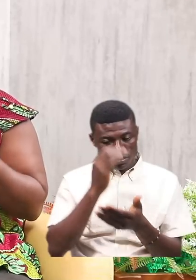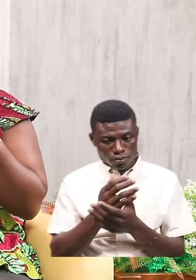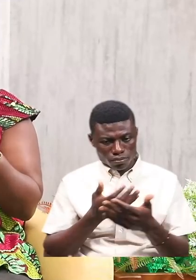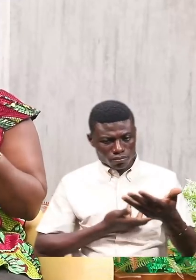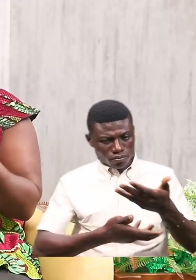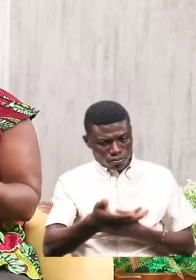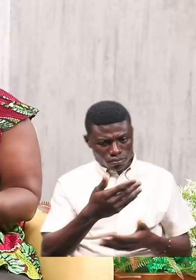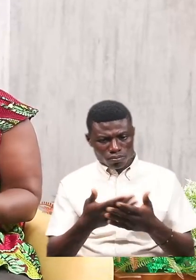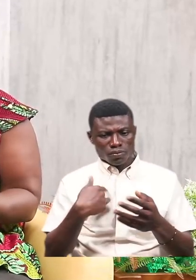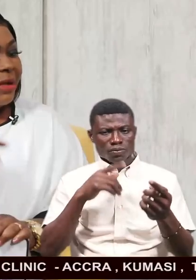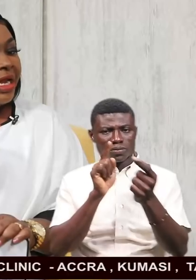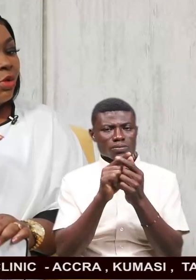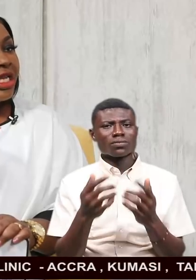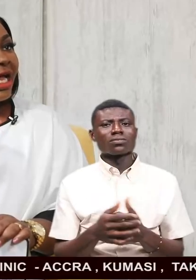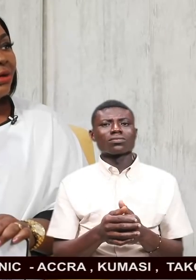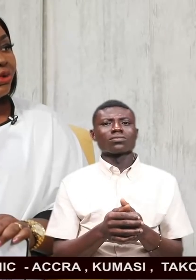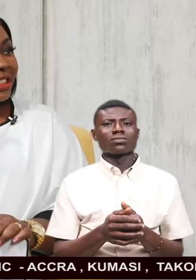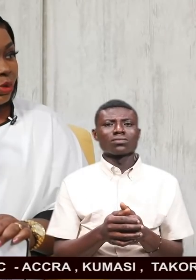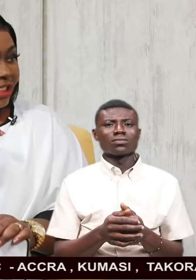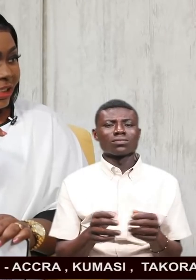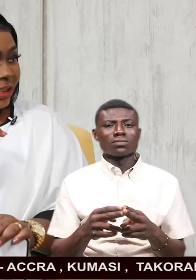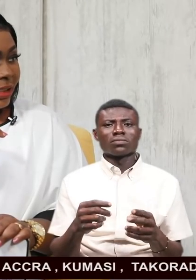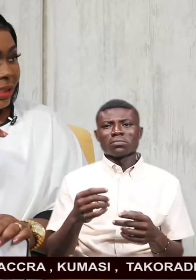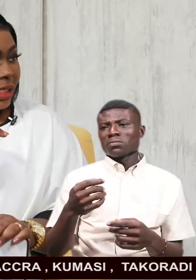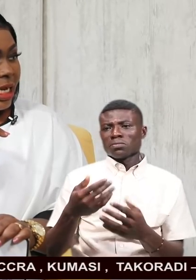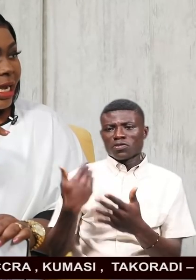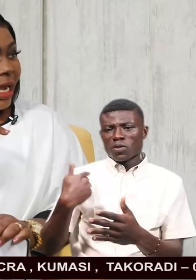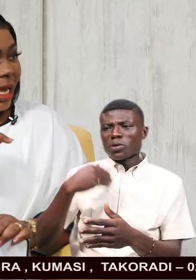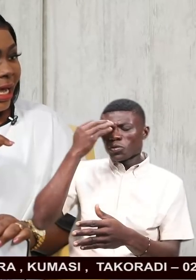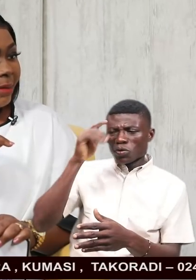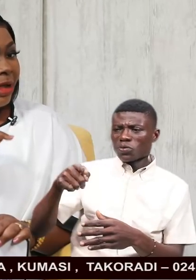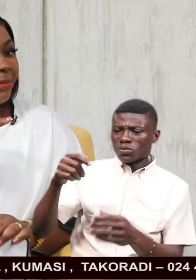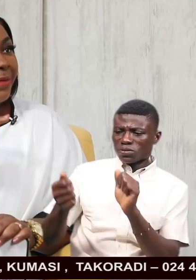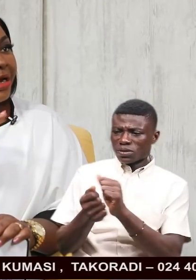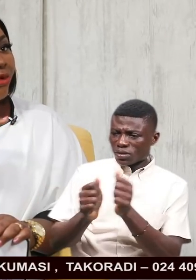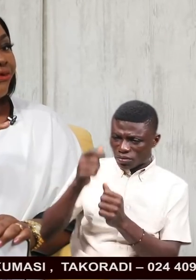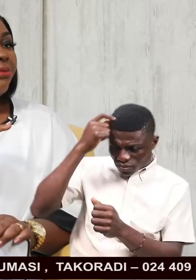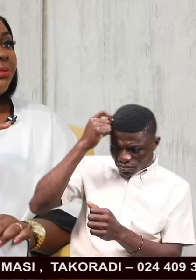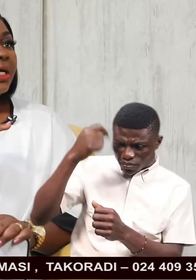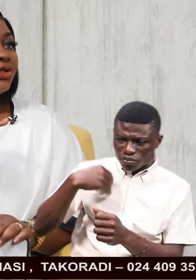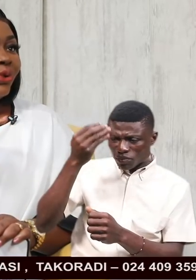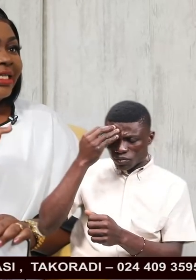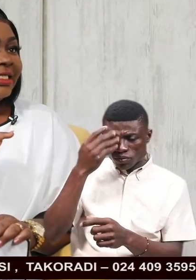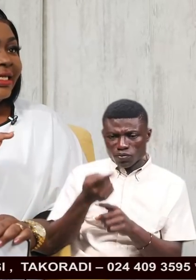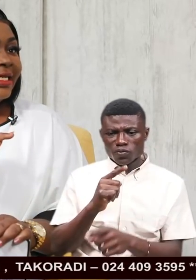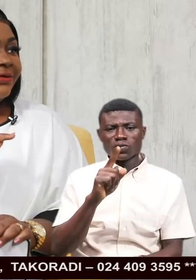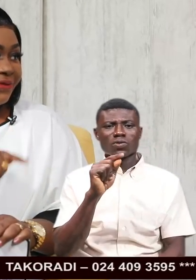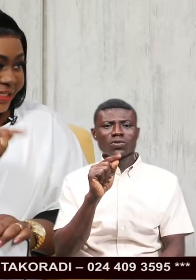pictures and sana me share no mimi ni mo nyina na o twist uti aha mimi ni mo from